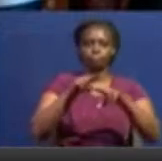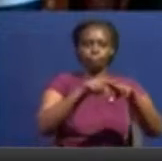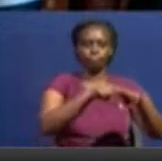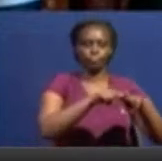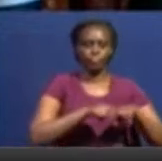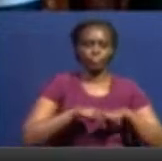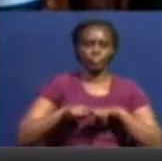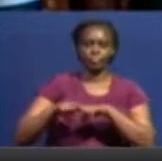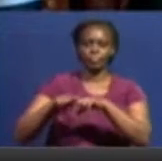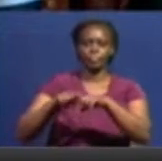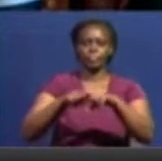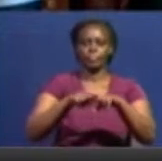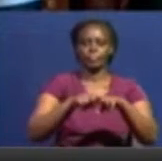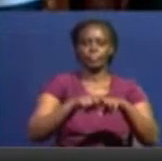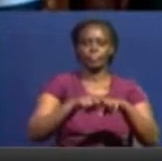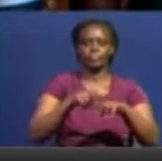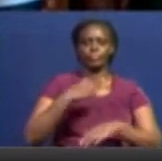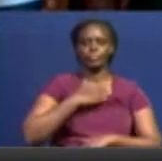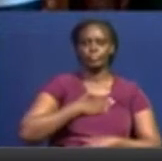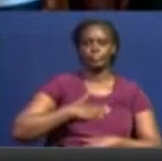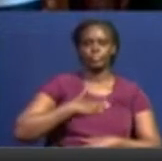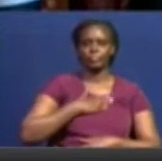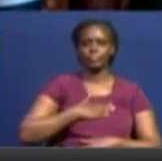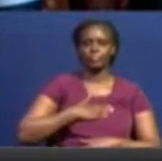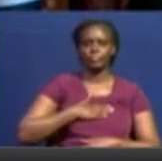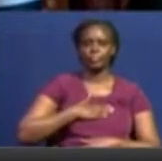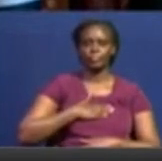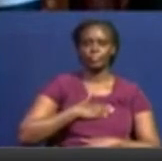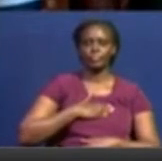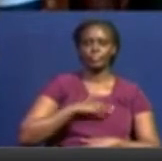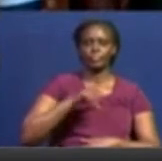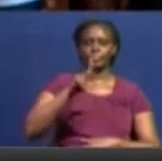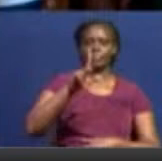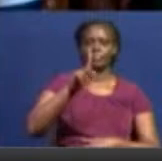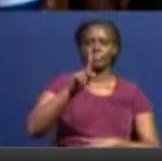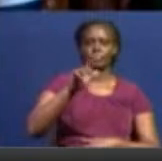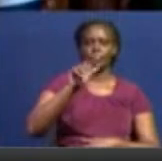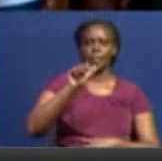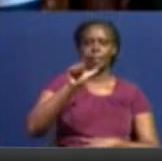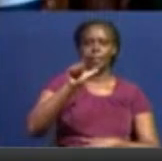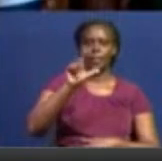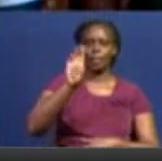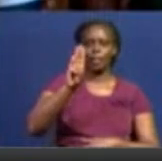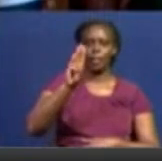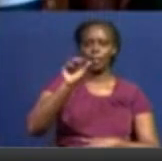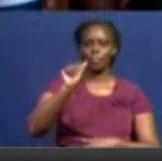Take your seats, members. Karemba, take your seats. Ruku.